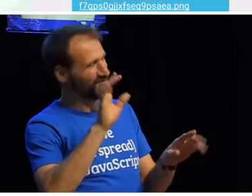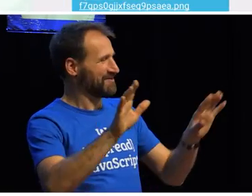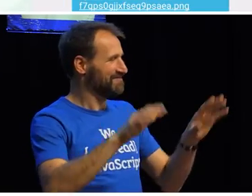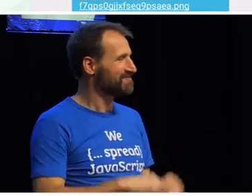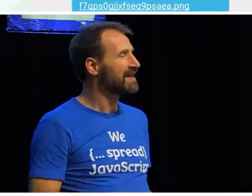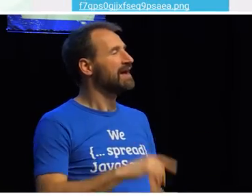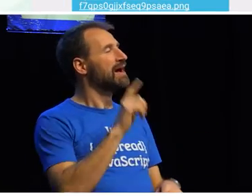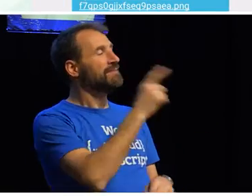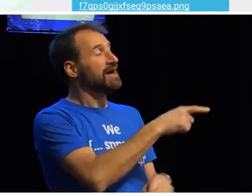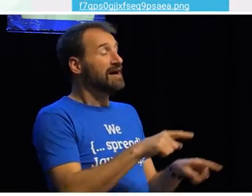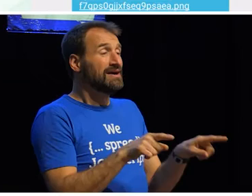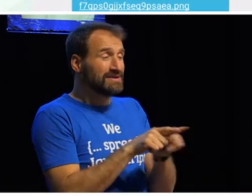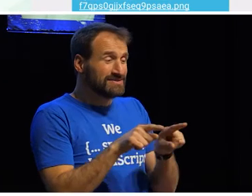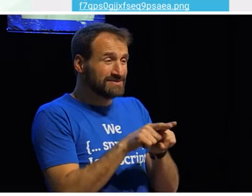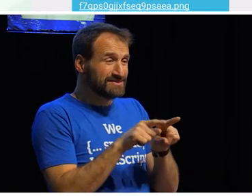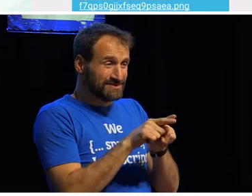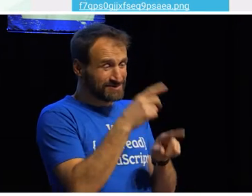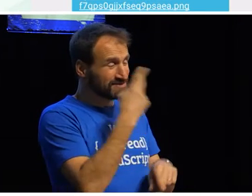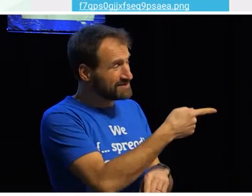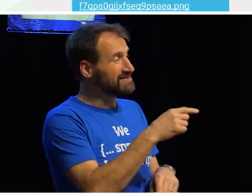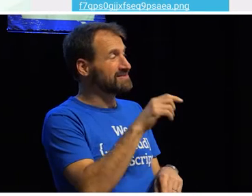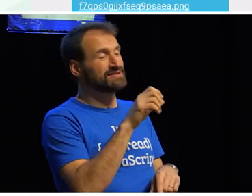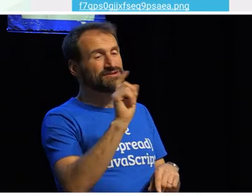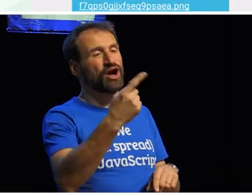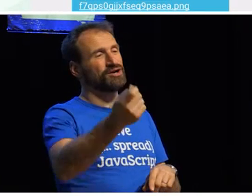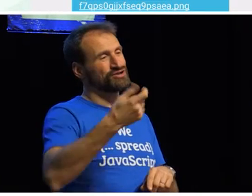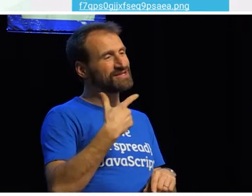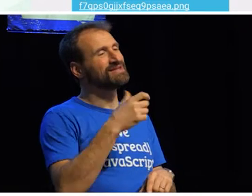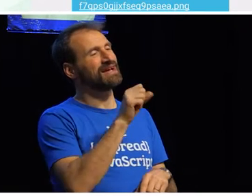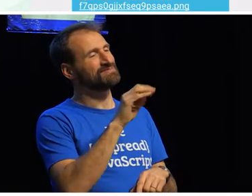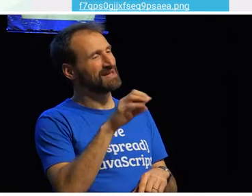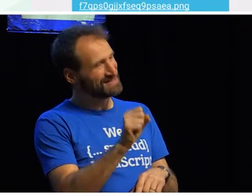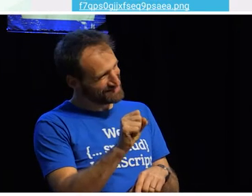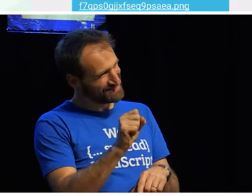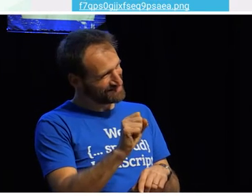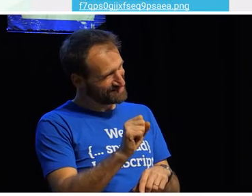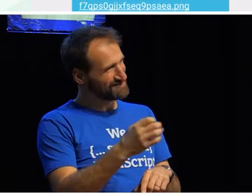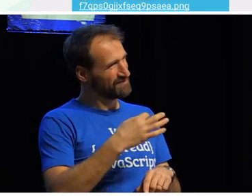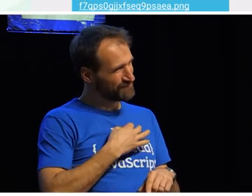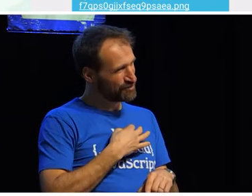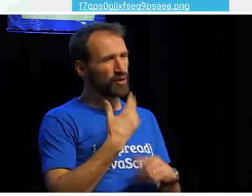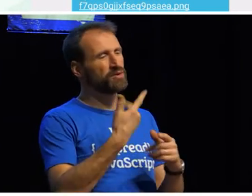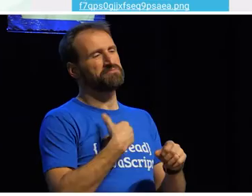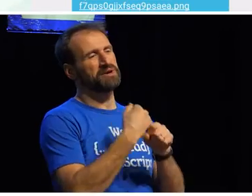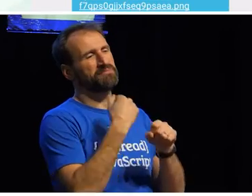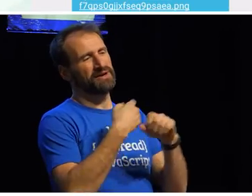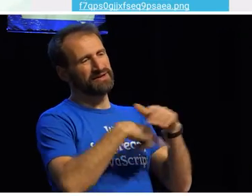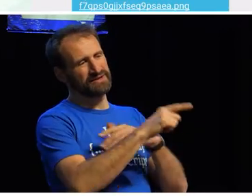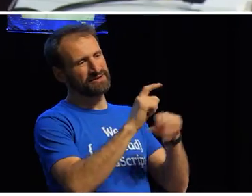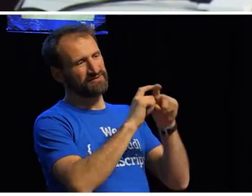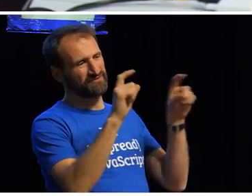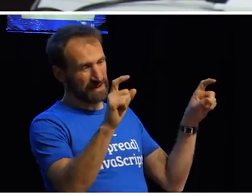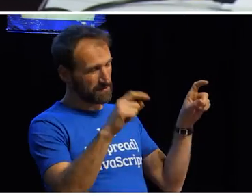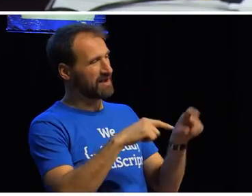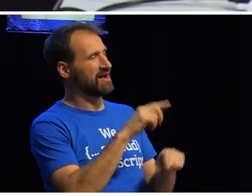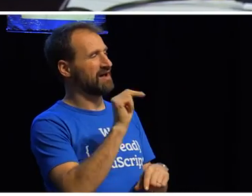the same time, I'm sending SMS using Nexmo's API. Oh, it's because I work at a company. I started working at a company